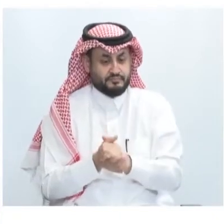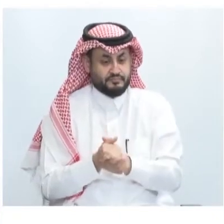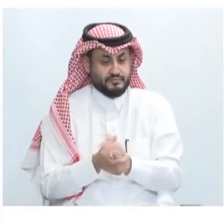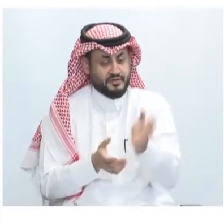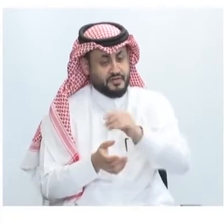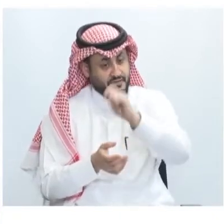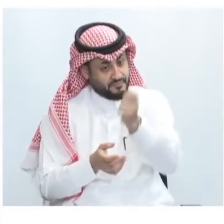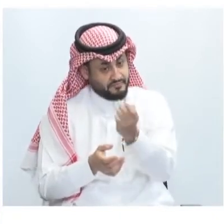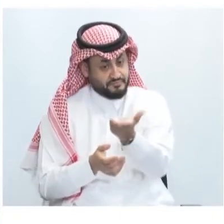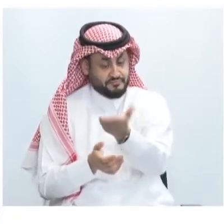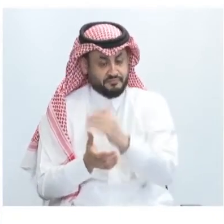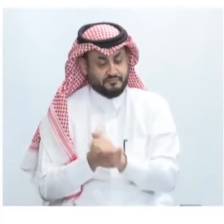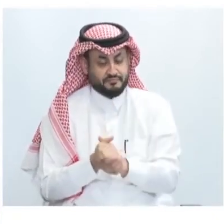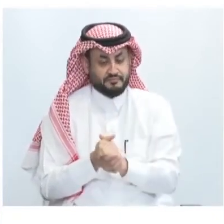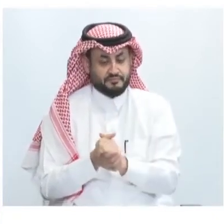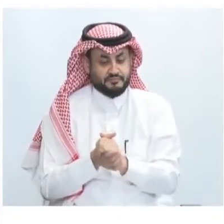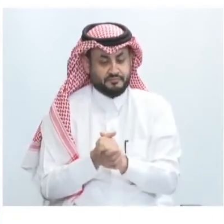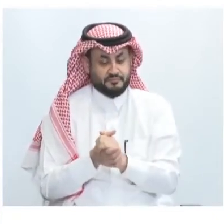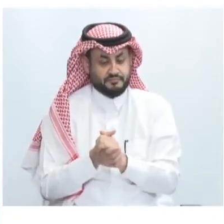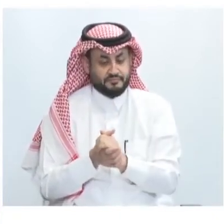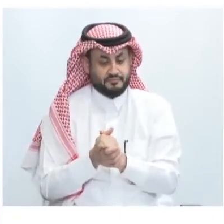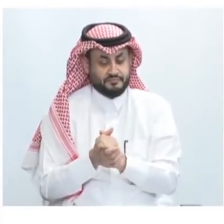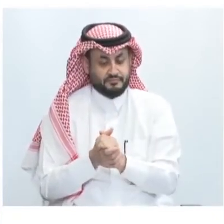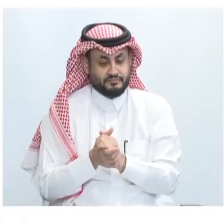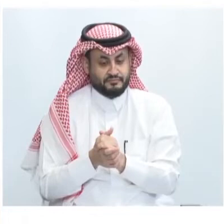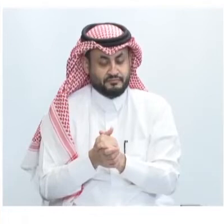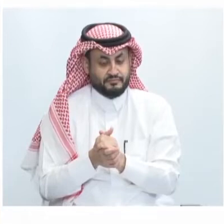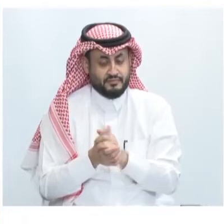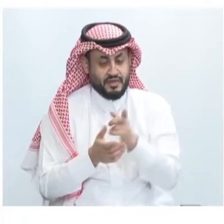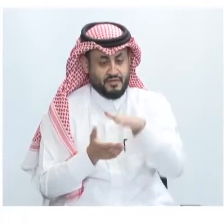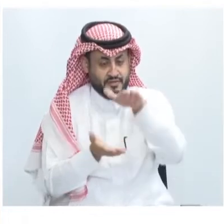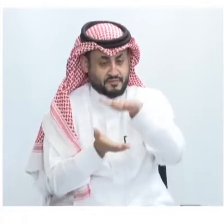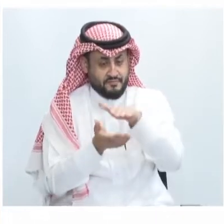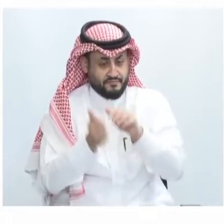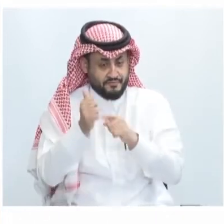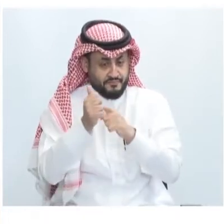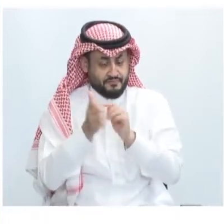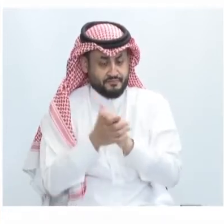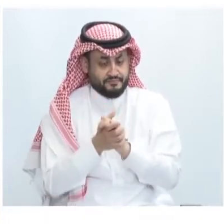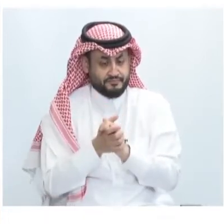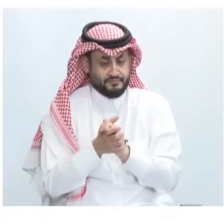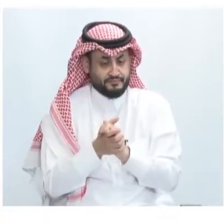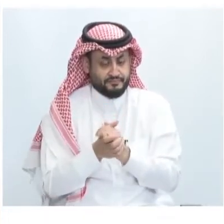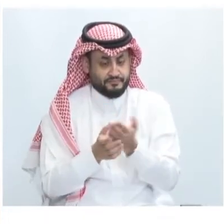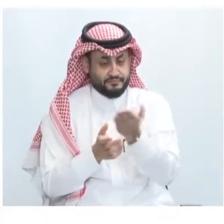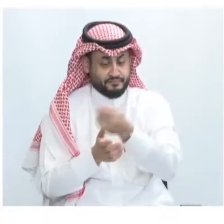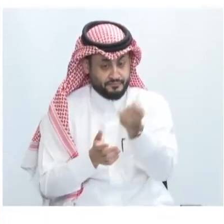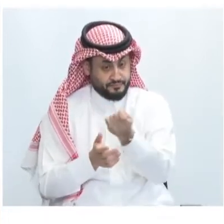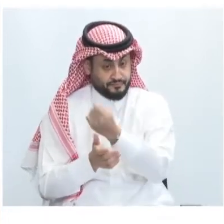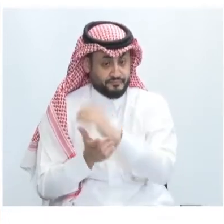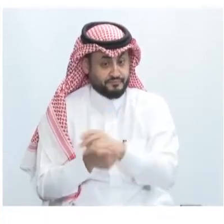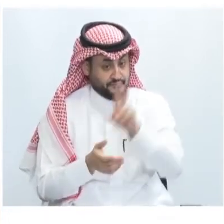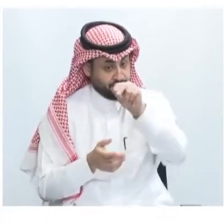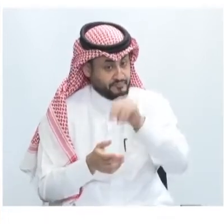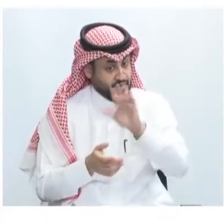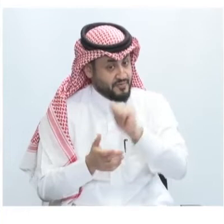down again. Excellent. So, this is the letter A in small form. Okay, now, let's write it